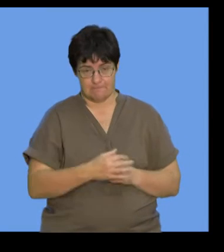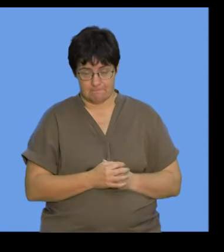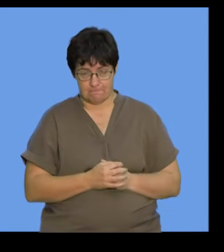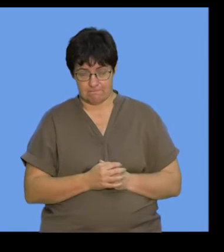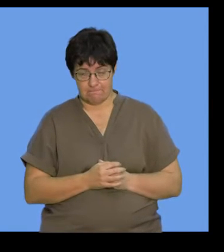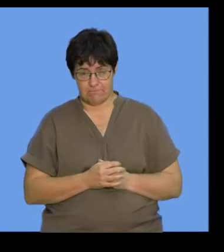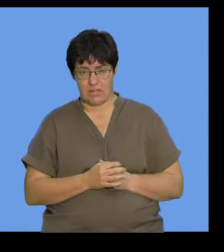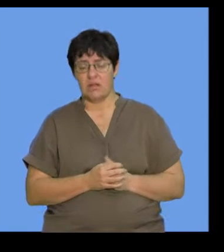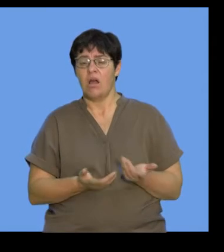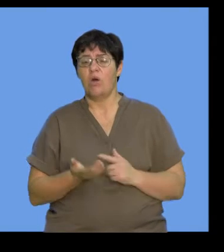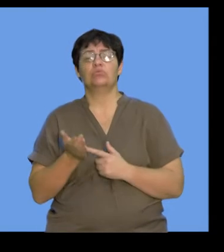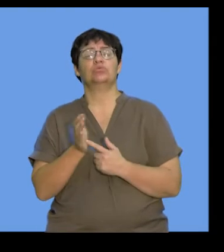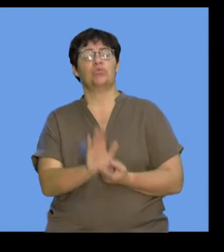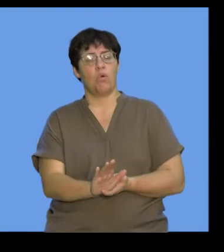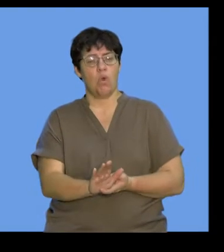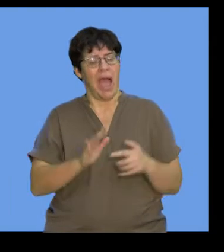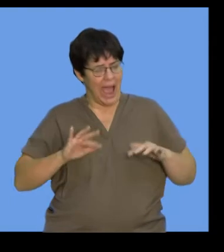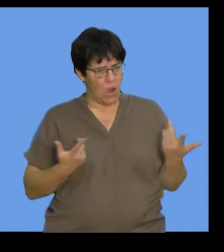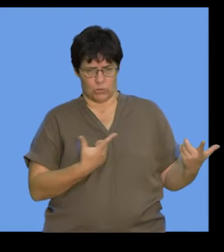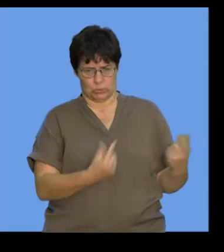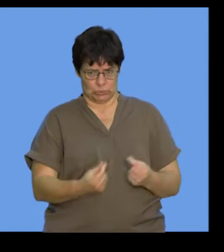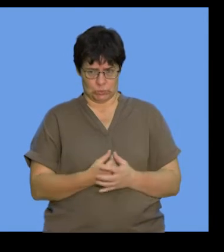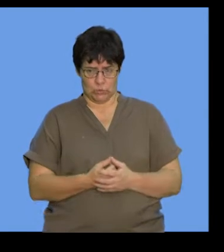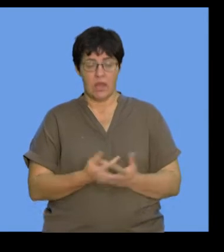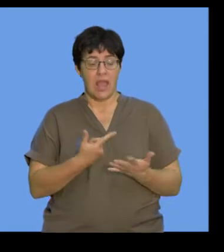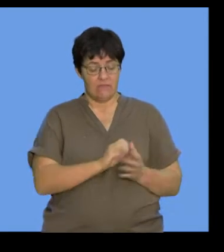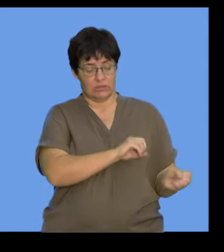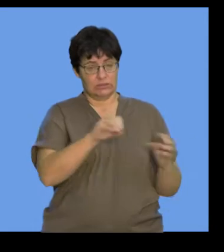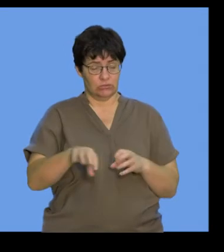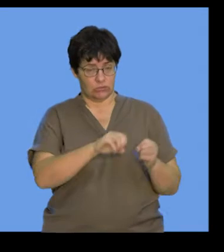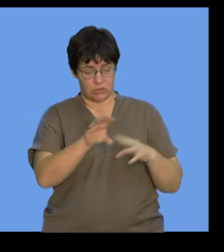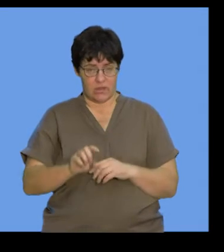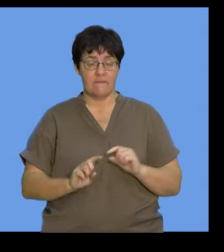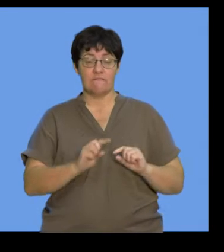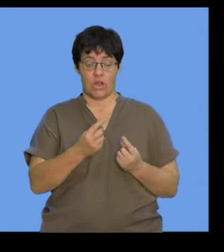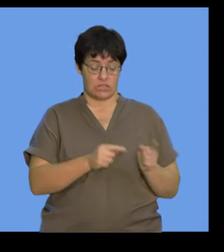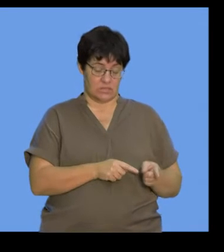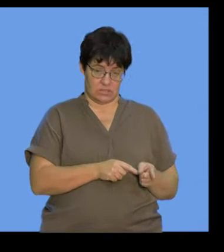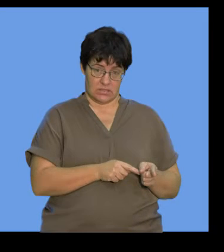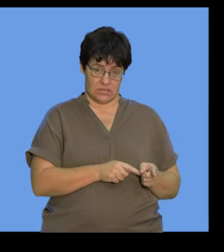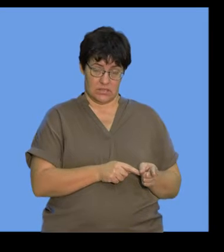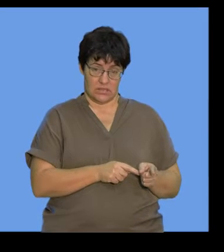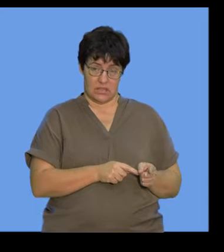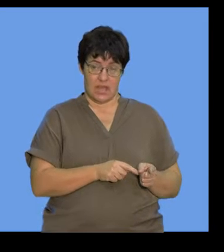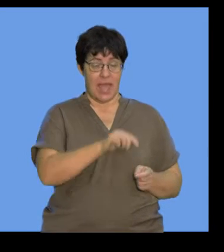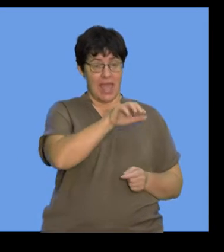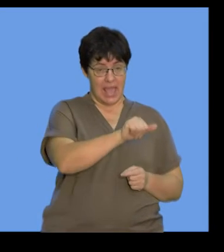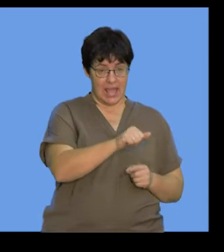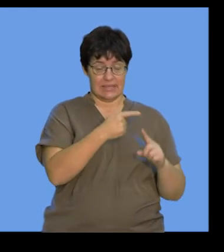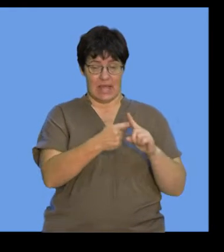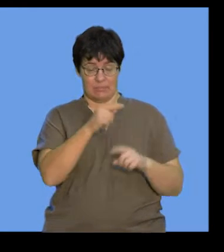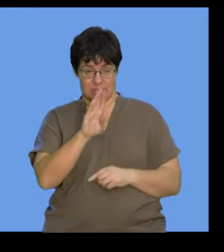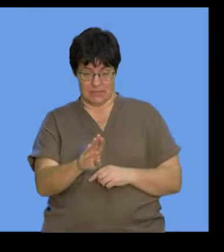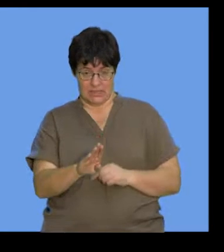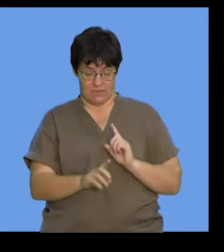And then I'm trying to show you how to actually do that. When you distribute, the first one will be when you multiply the A with the